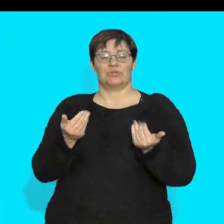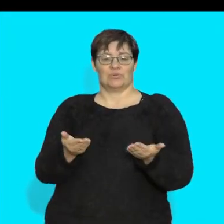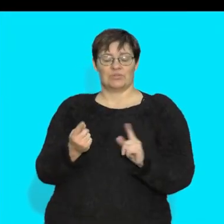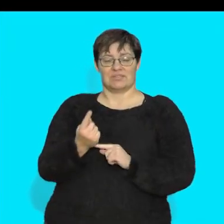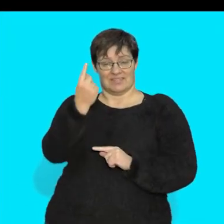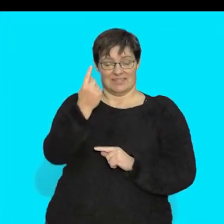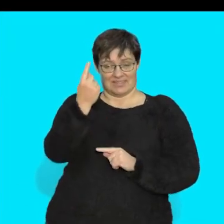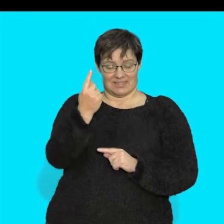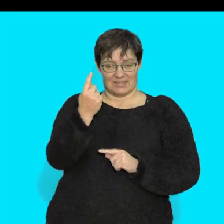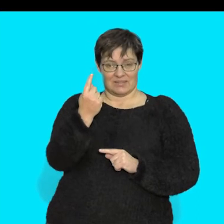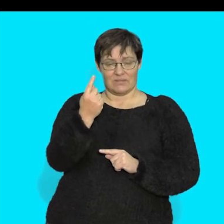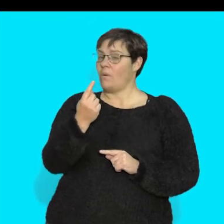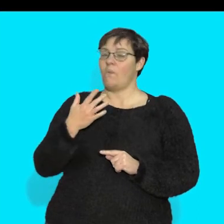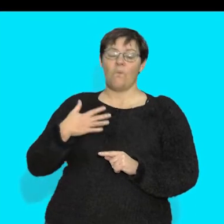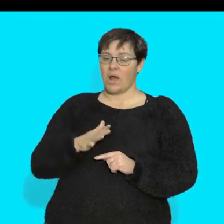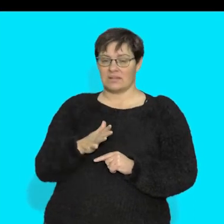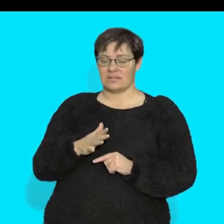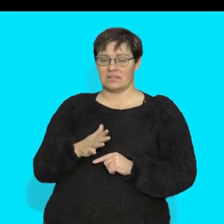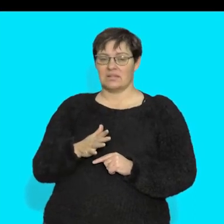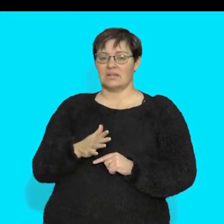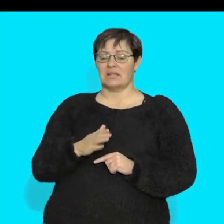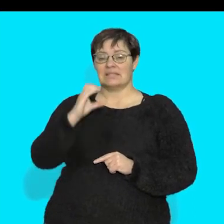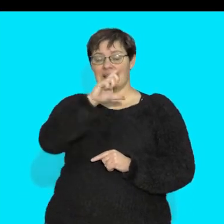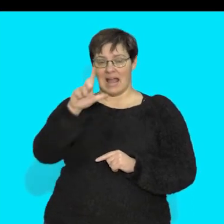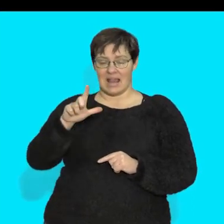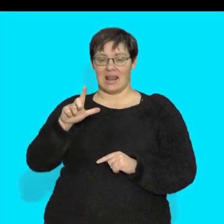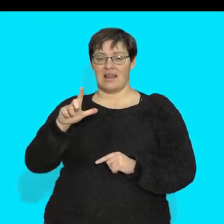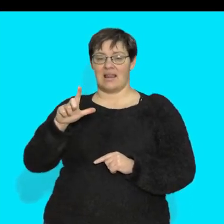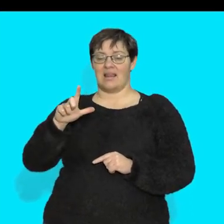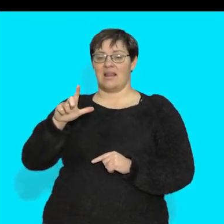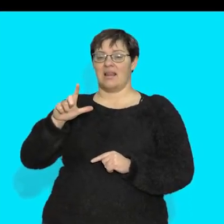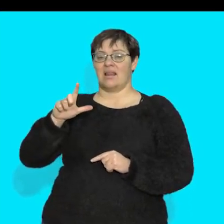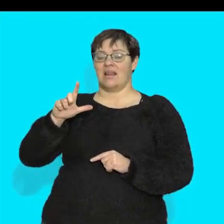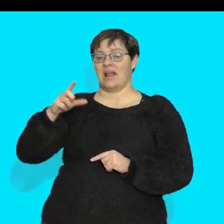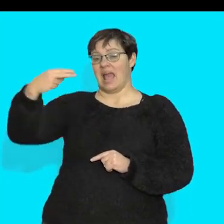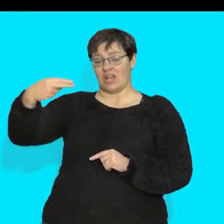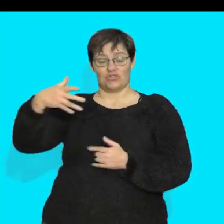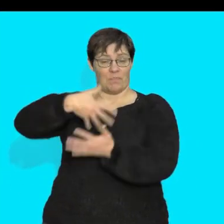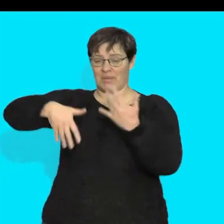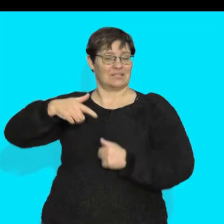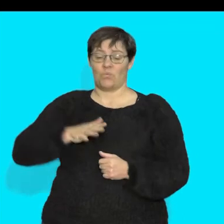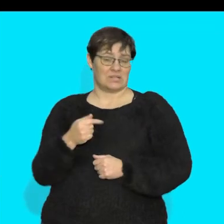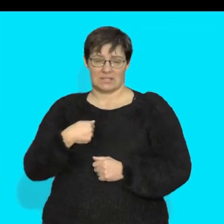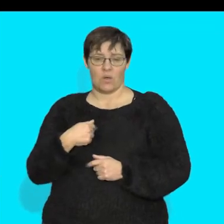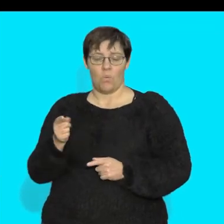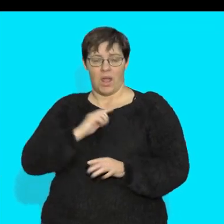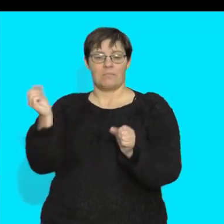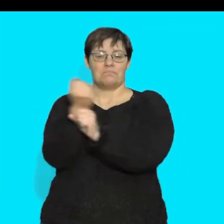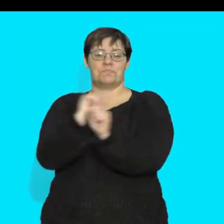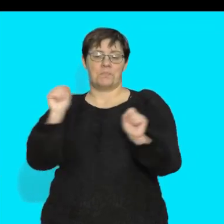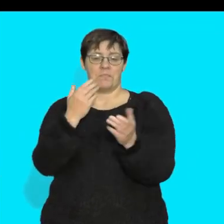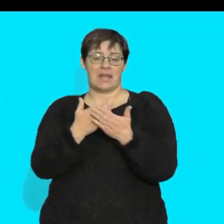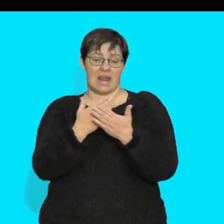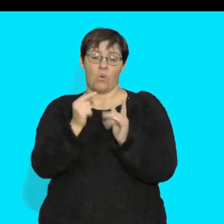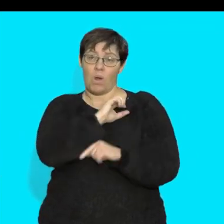wouldn't want chlorine and hydrogen to mix, because chlorine and hydrogen mix, they can explode in the presence of light. So